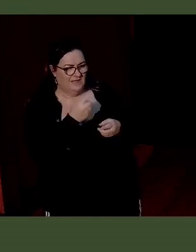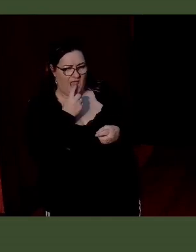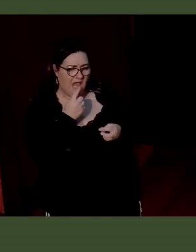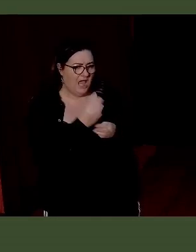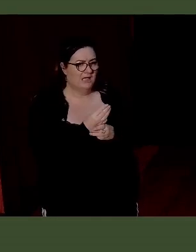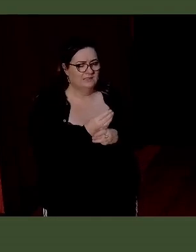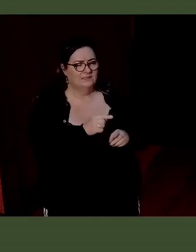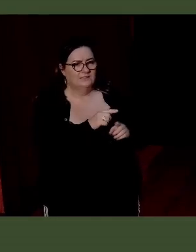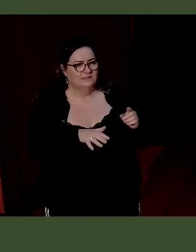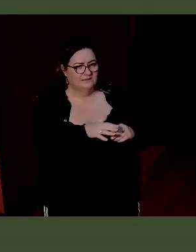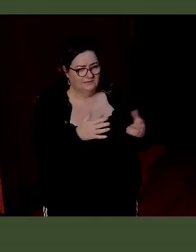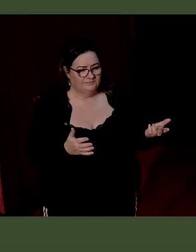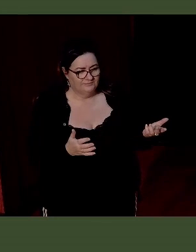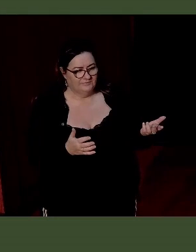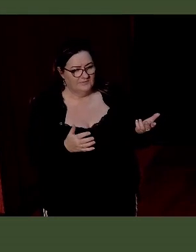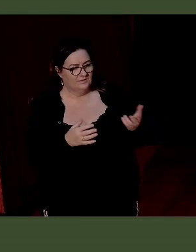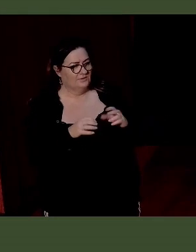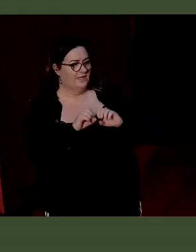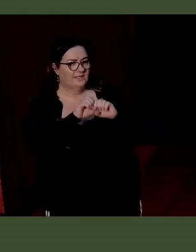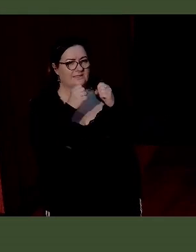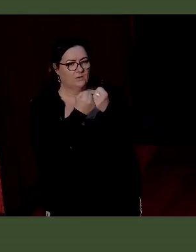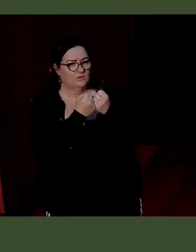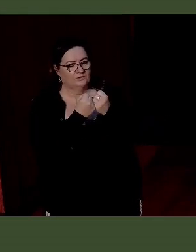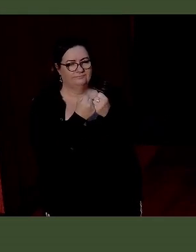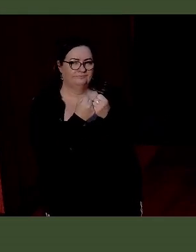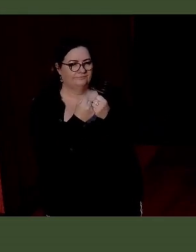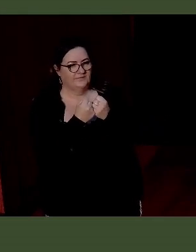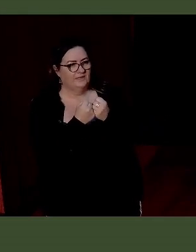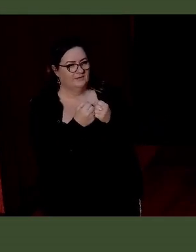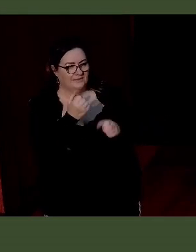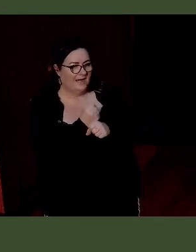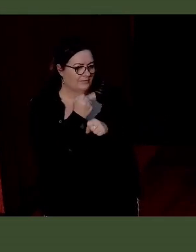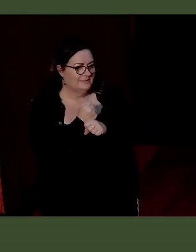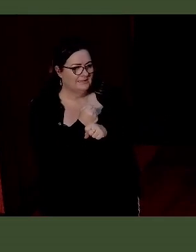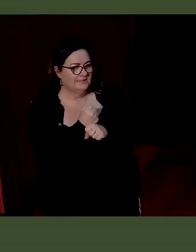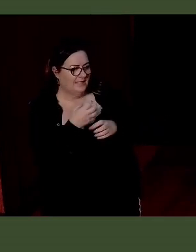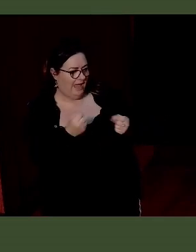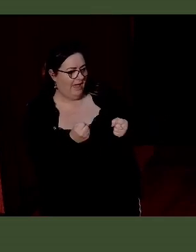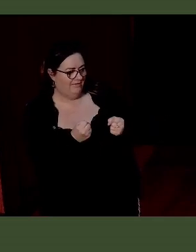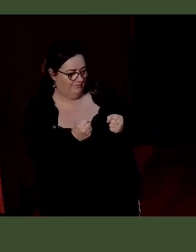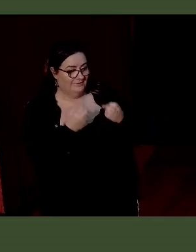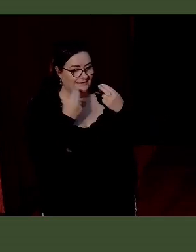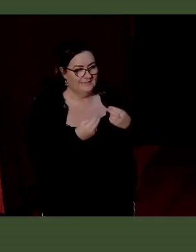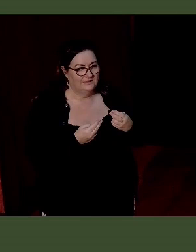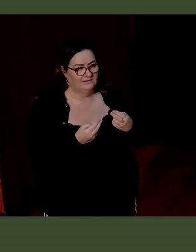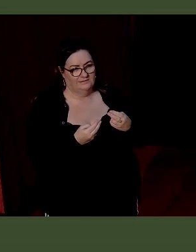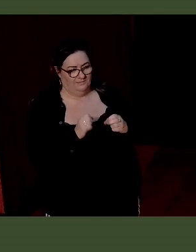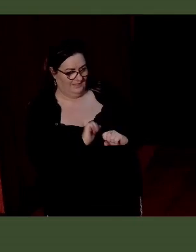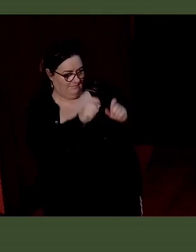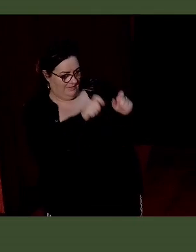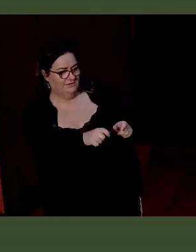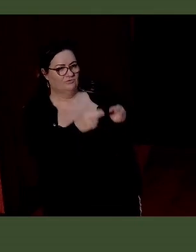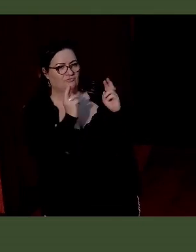to providing a social insurance that will give you guaranteed welfare as a right, in other words, without the